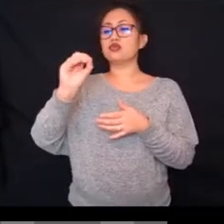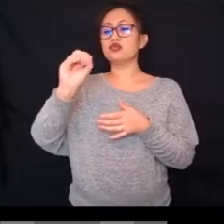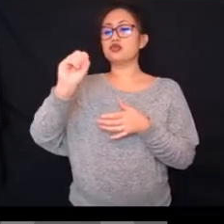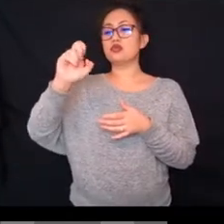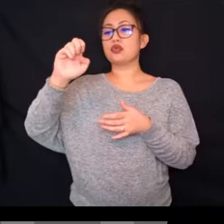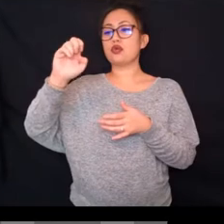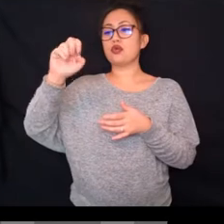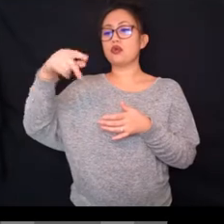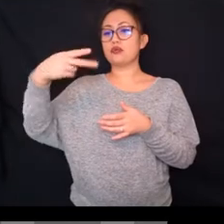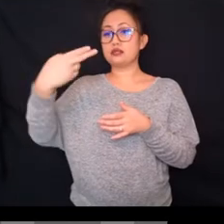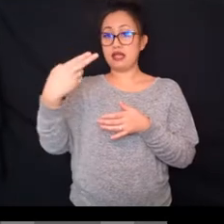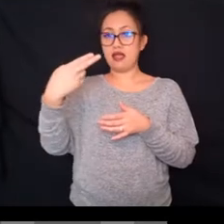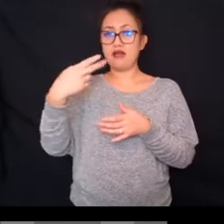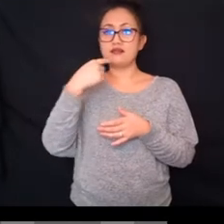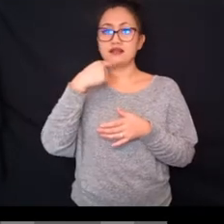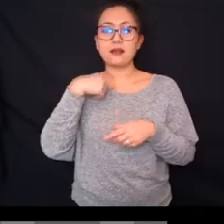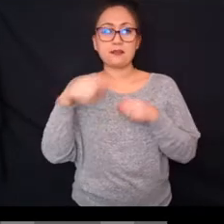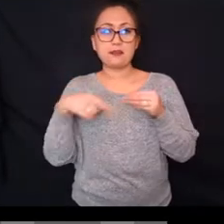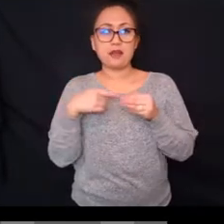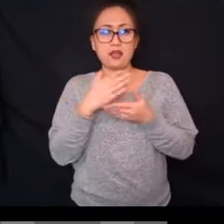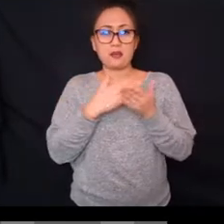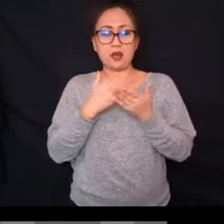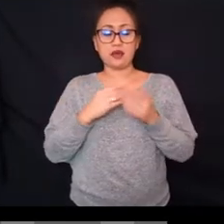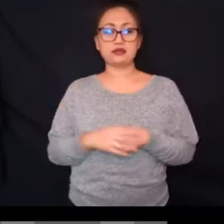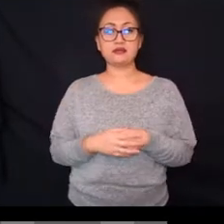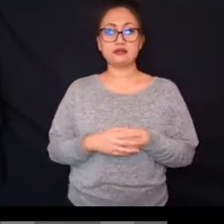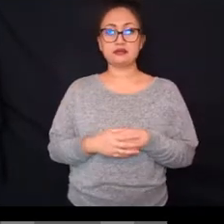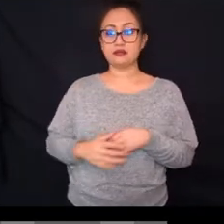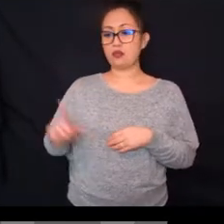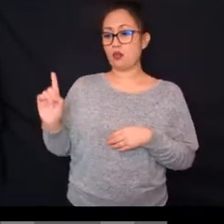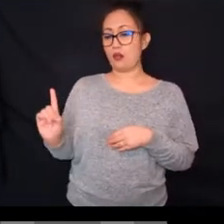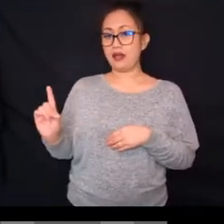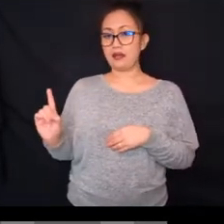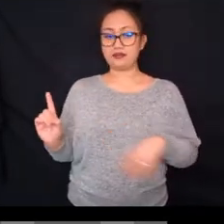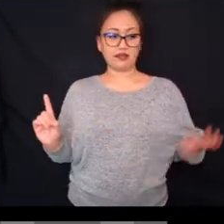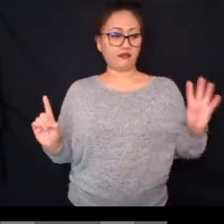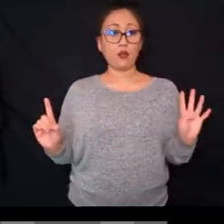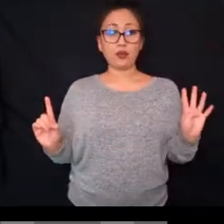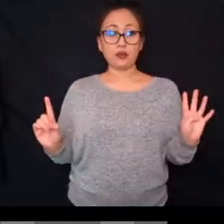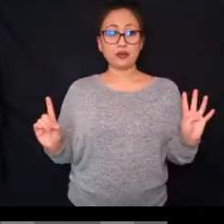right, so I've got 1 over here. And how many was on this side? 4.